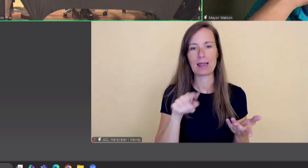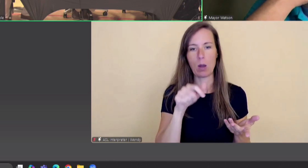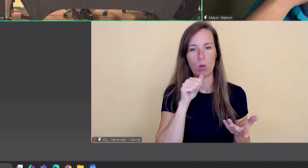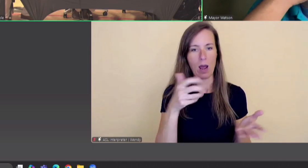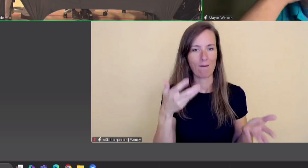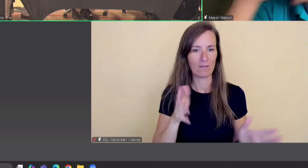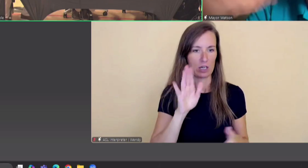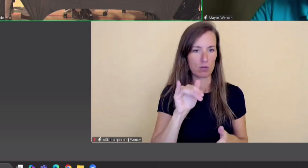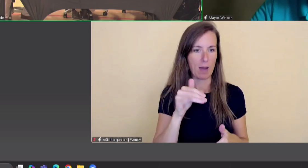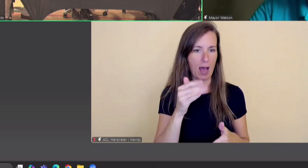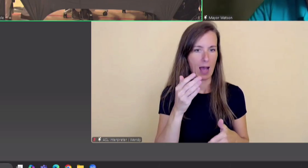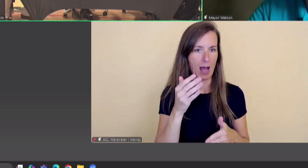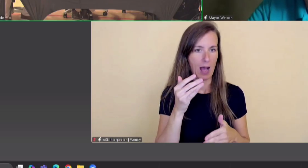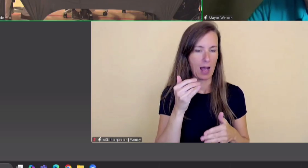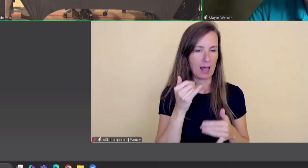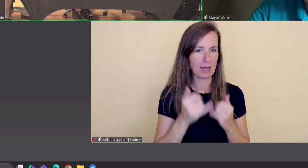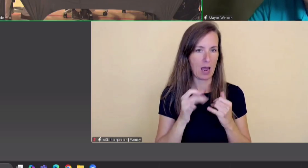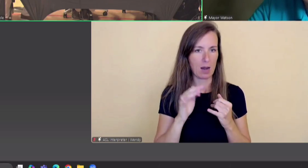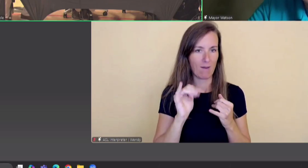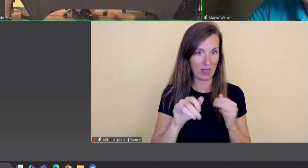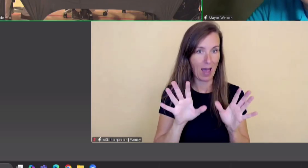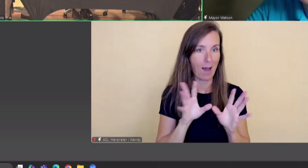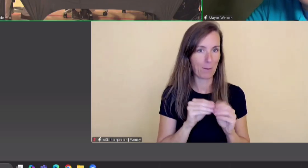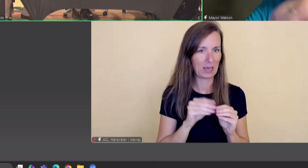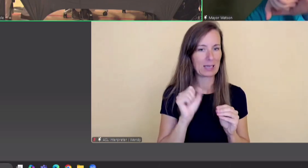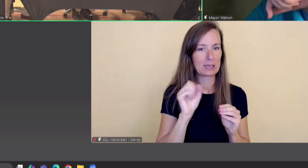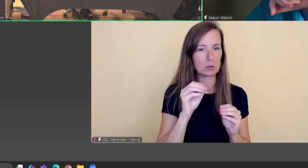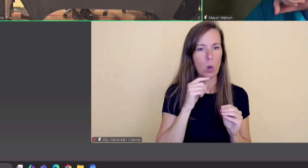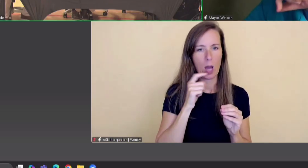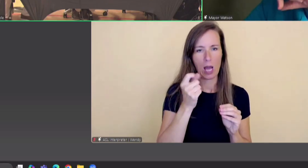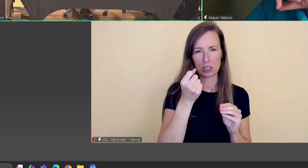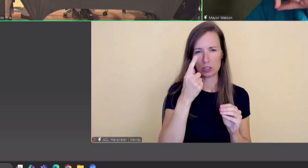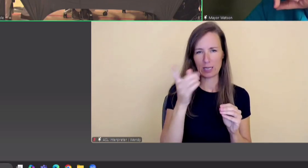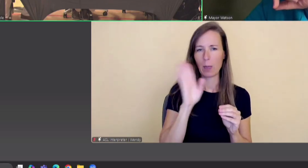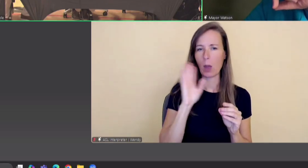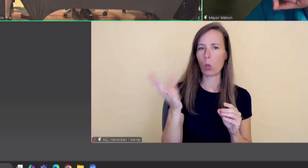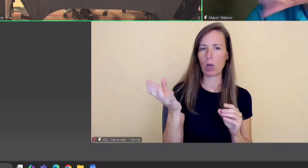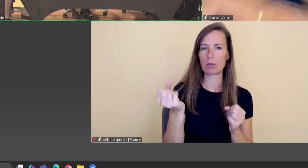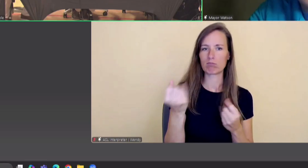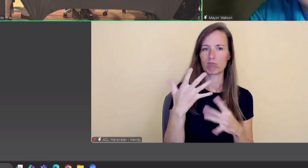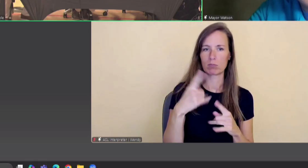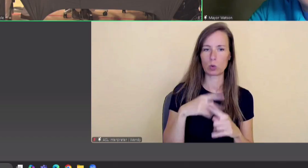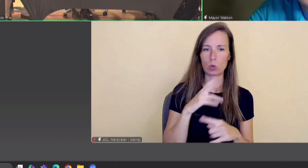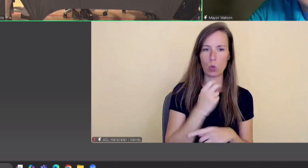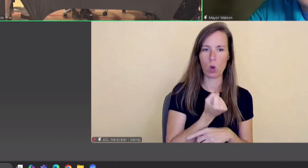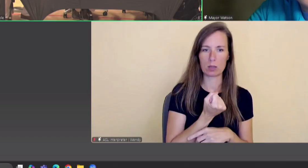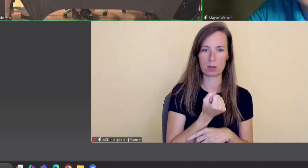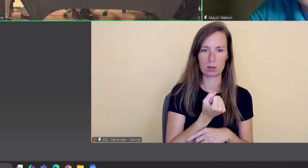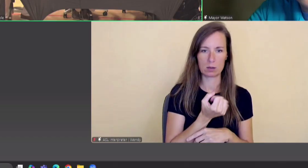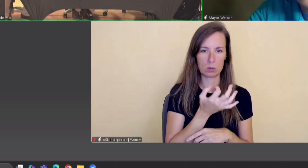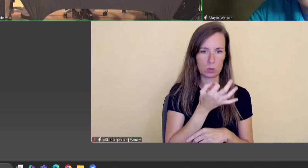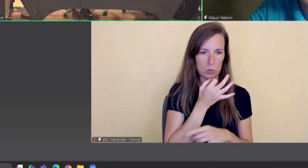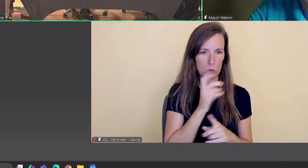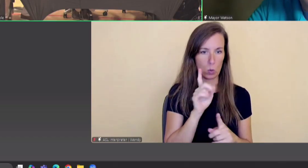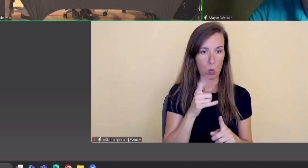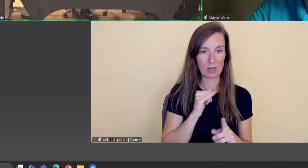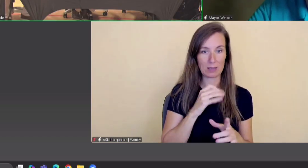us in short order. Once I get a copy of that, I will make sure to send it to the council.